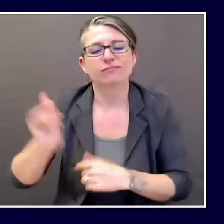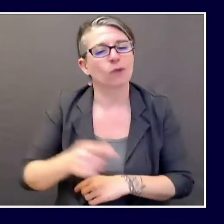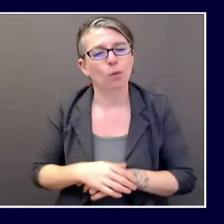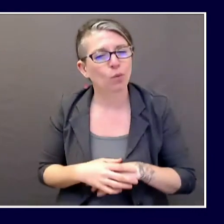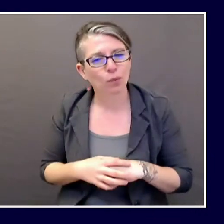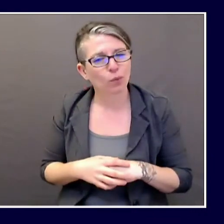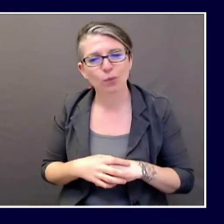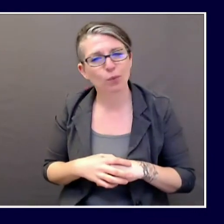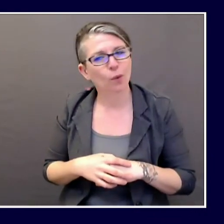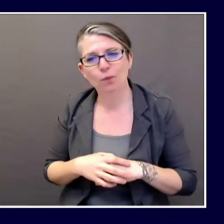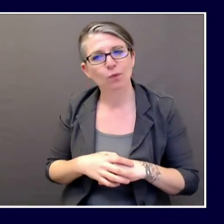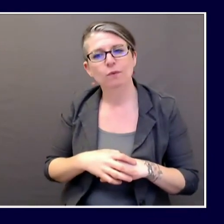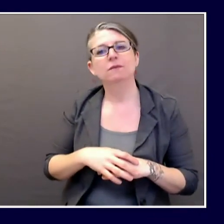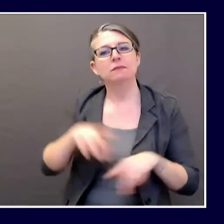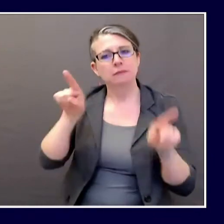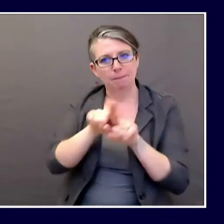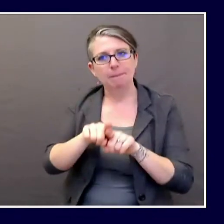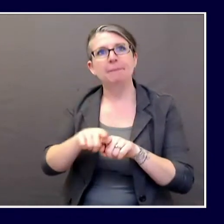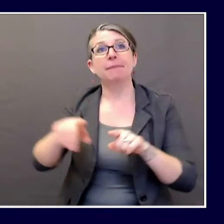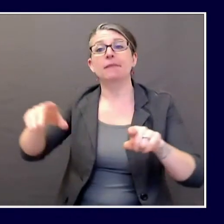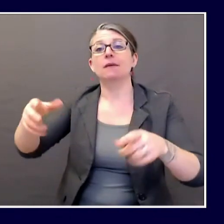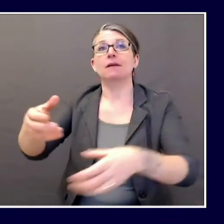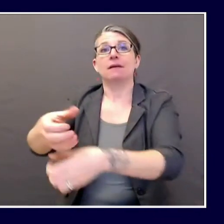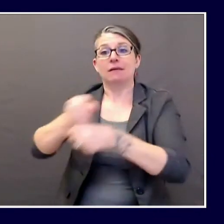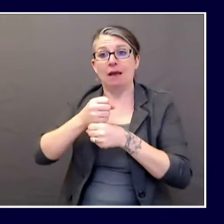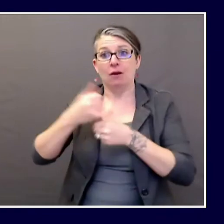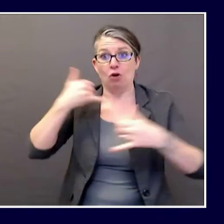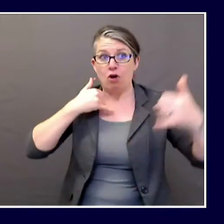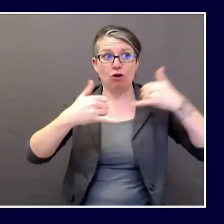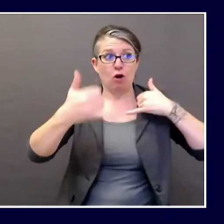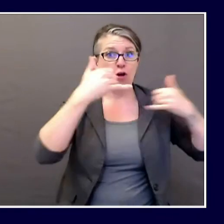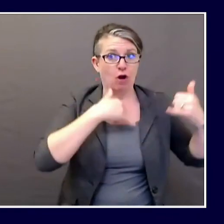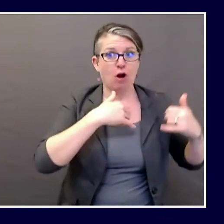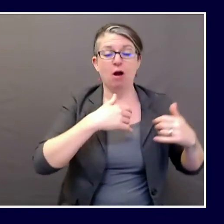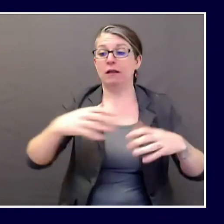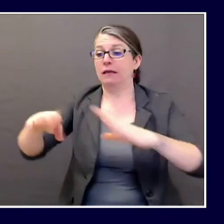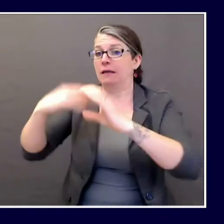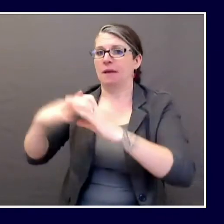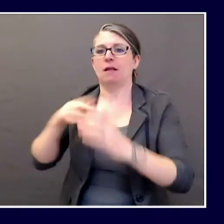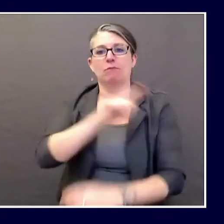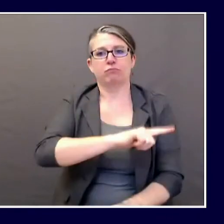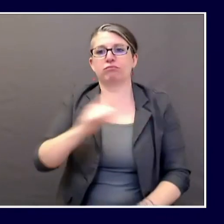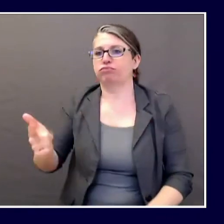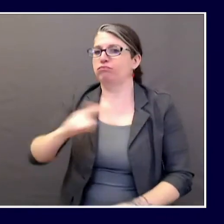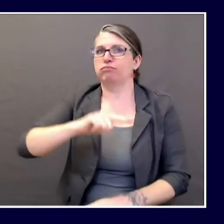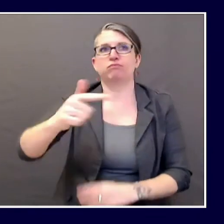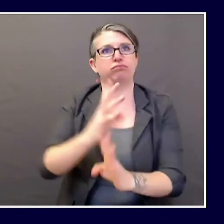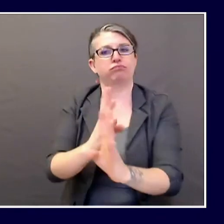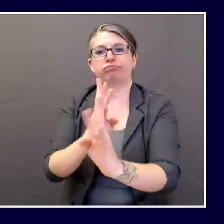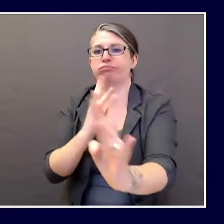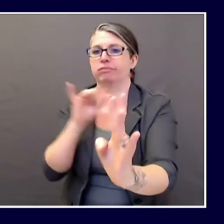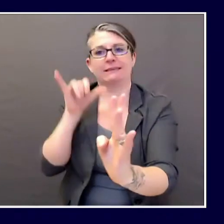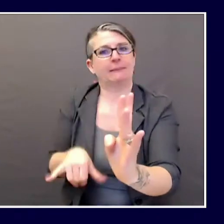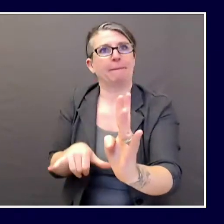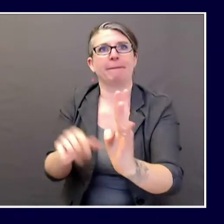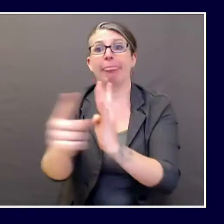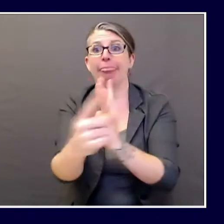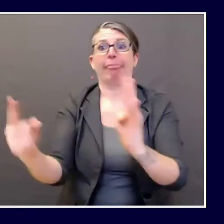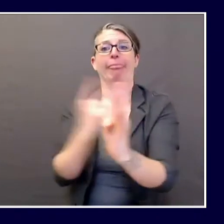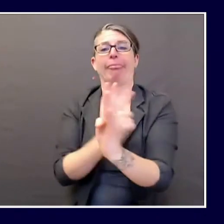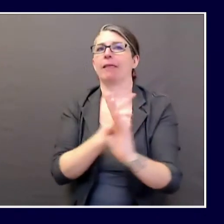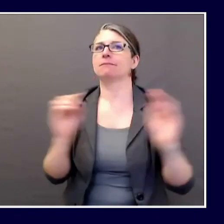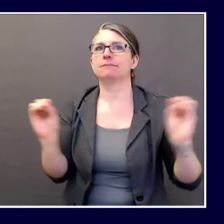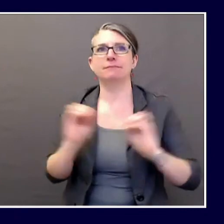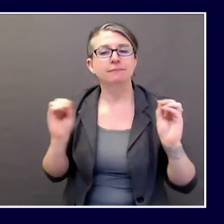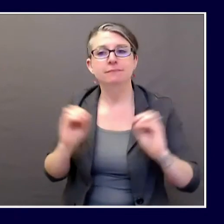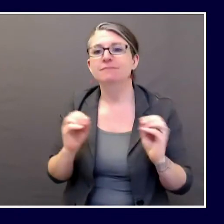an appointment online may not be available to them. It may be difficult for them to navigate the websites. Broadband access may be a challenge.